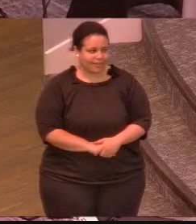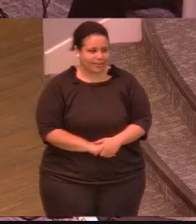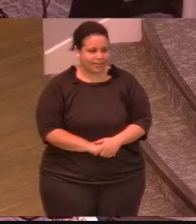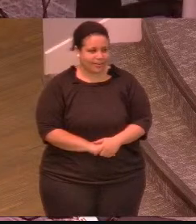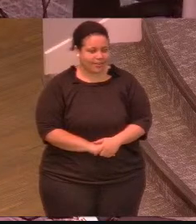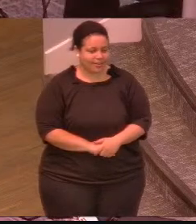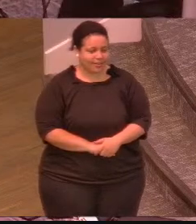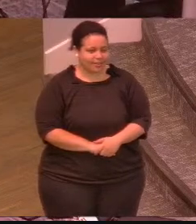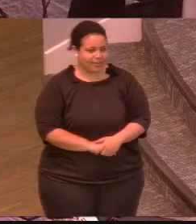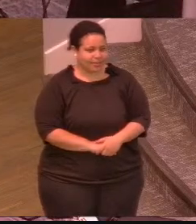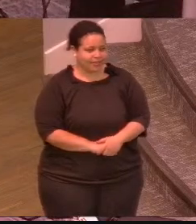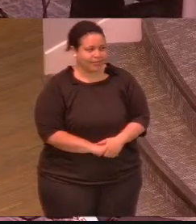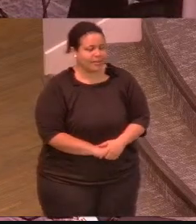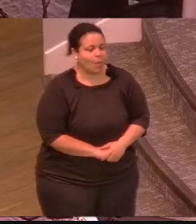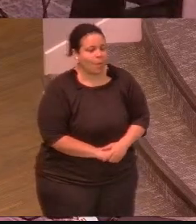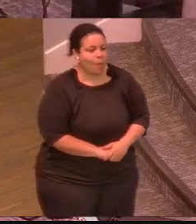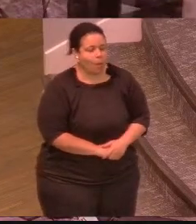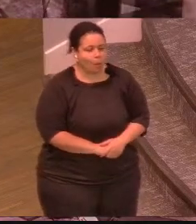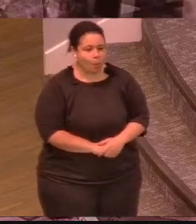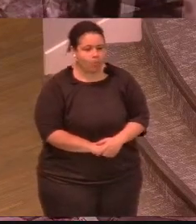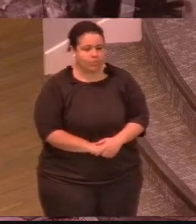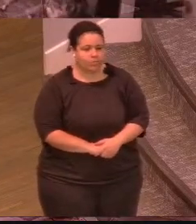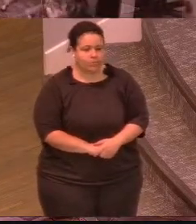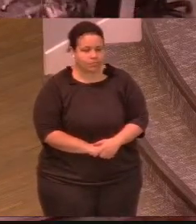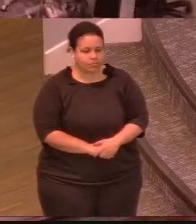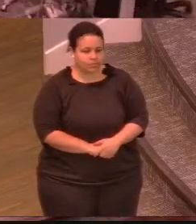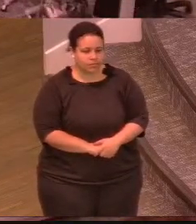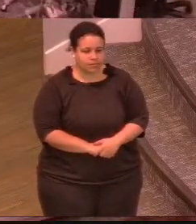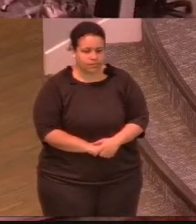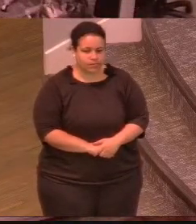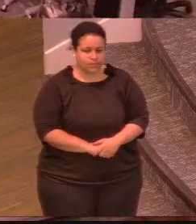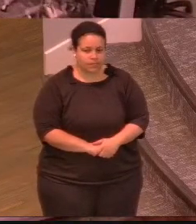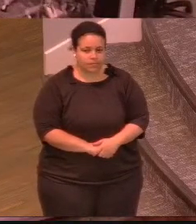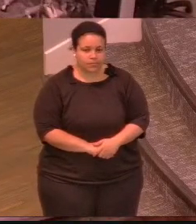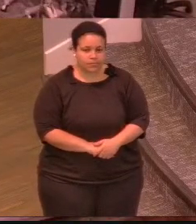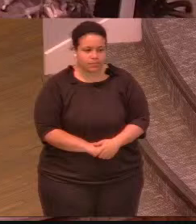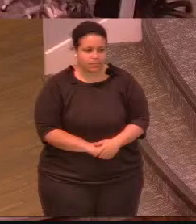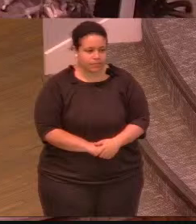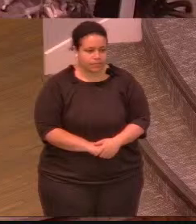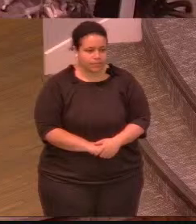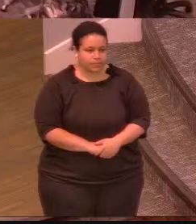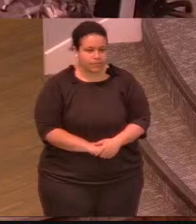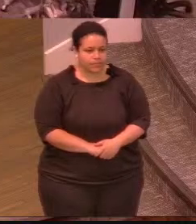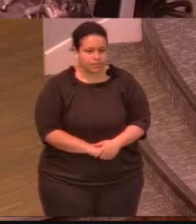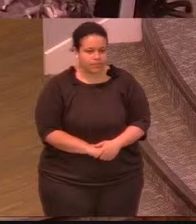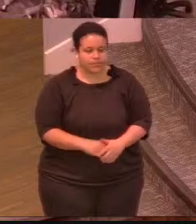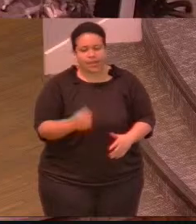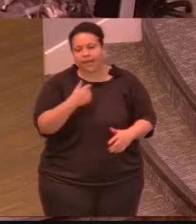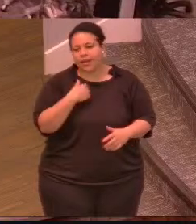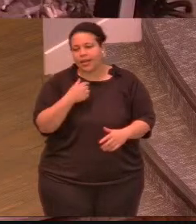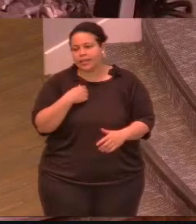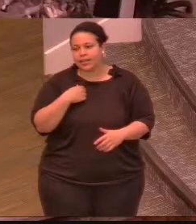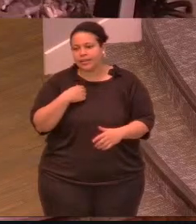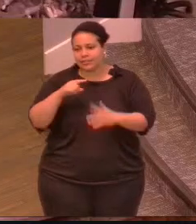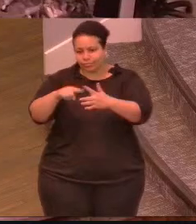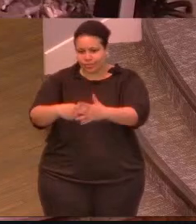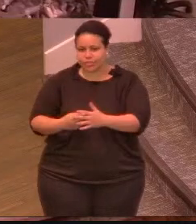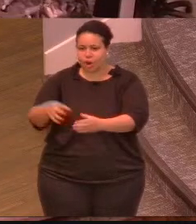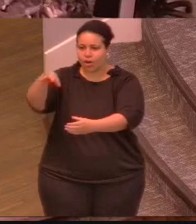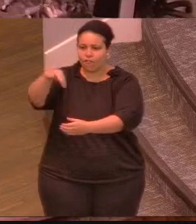Do I need to? Call a vote. Oh, what am I doing? Call a vote. That's what it Oh, says. I'd like to call a vote.